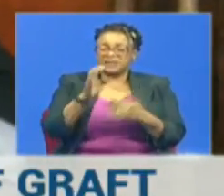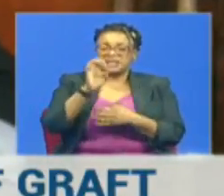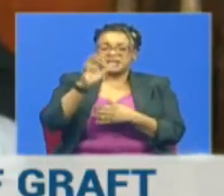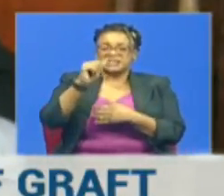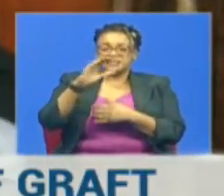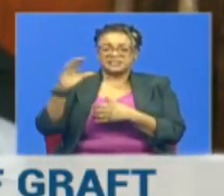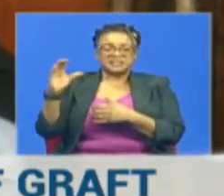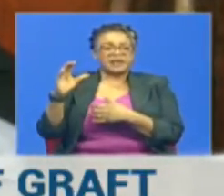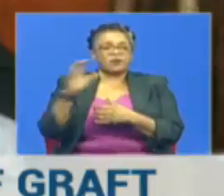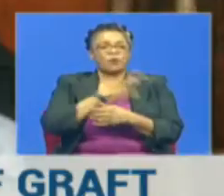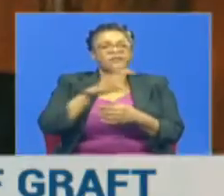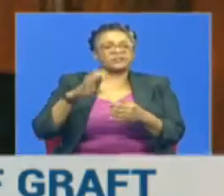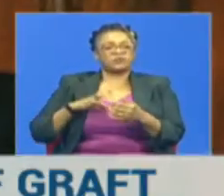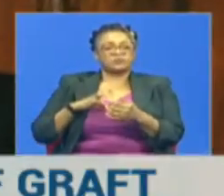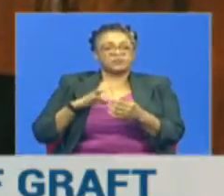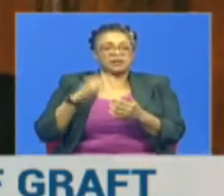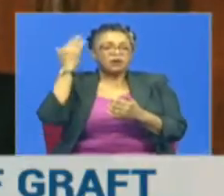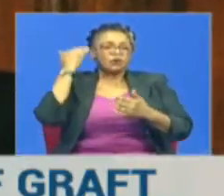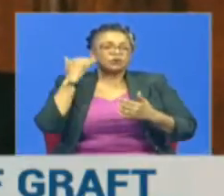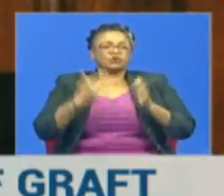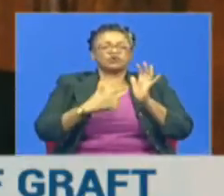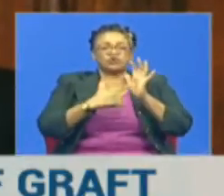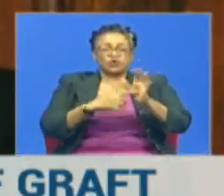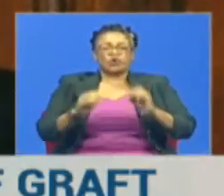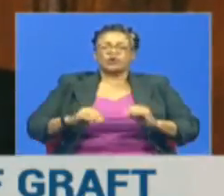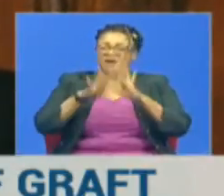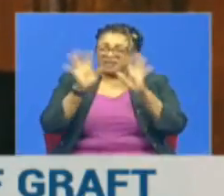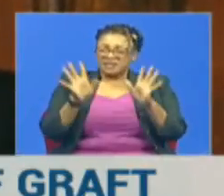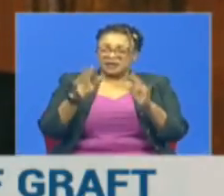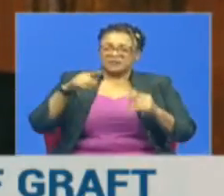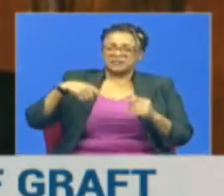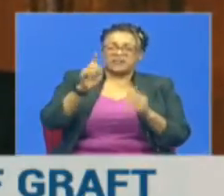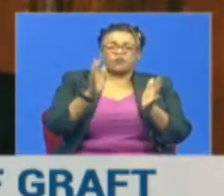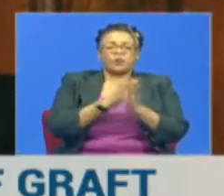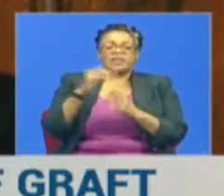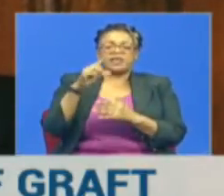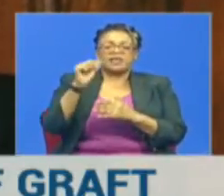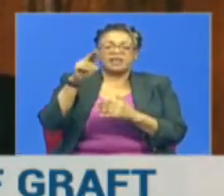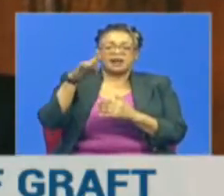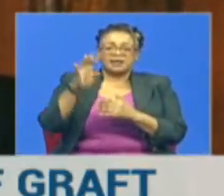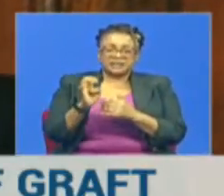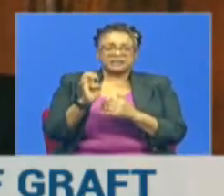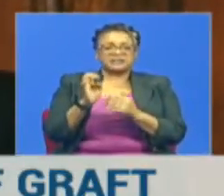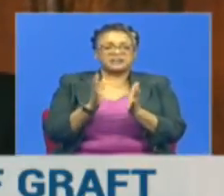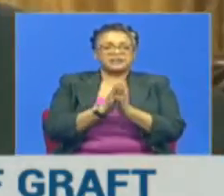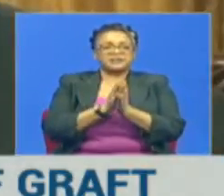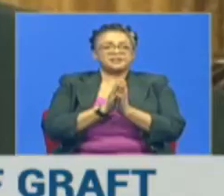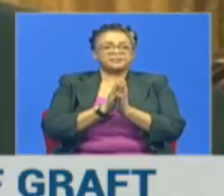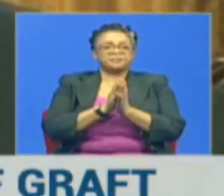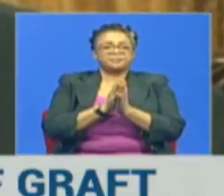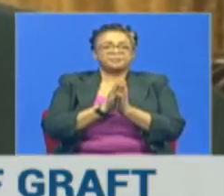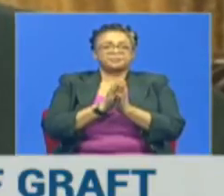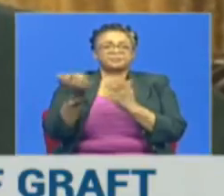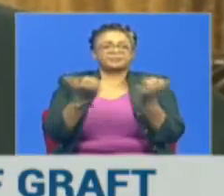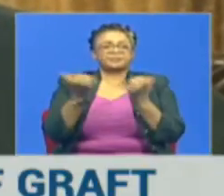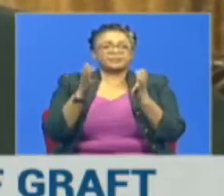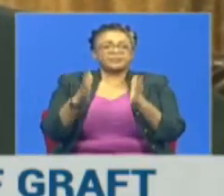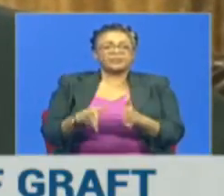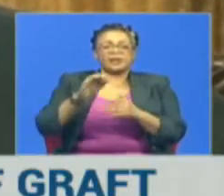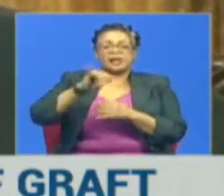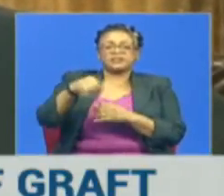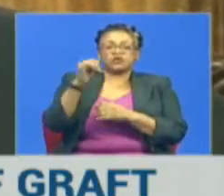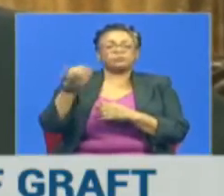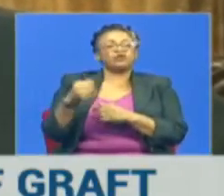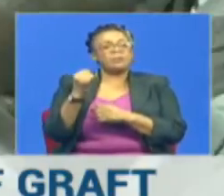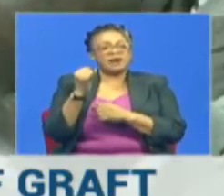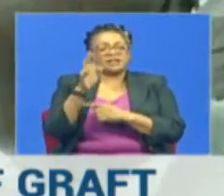Anti-Corruption Commission in court show that Waluke, alongside Grace Wahungu and the late controversial businessman Jacob Juma,